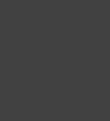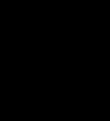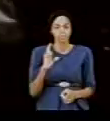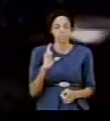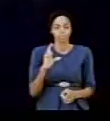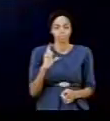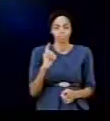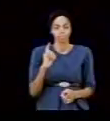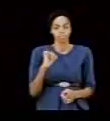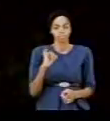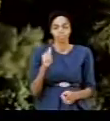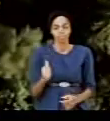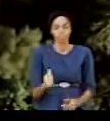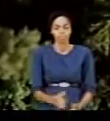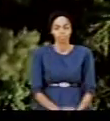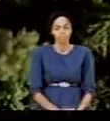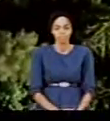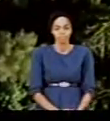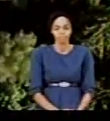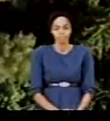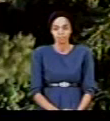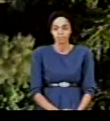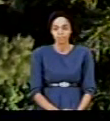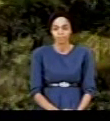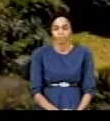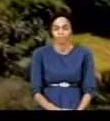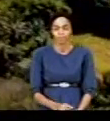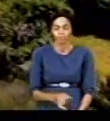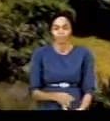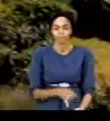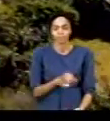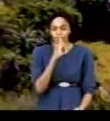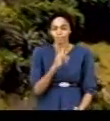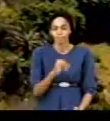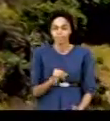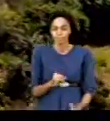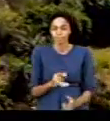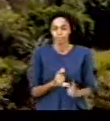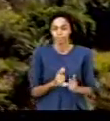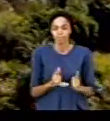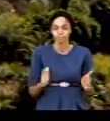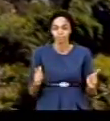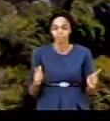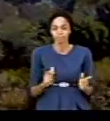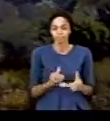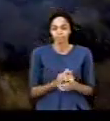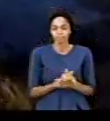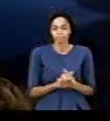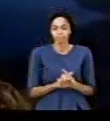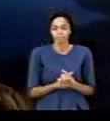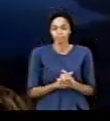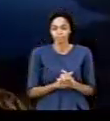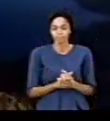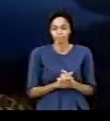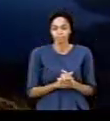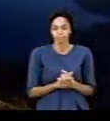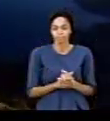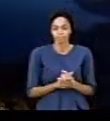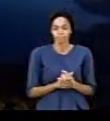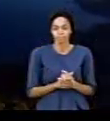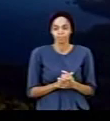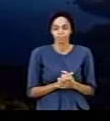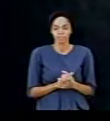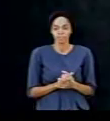2022, 1600 hours GMT. It was once a massive forest lying less than 10 kilometers north of the Atlantic Ocean,